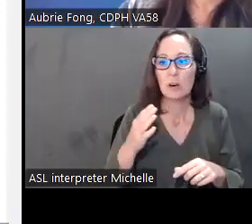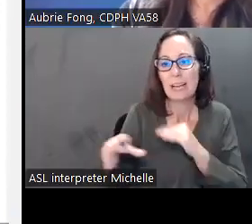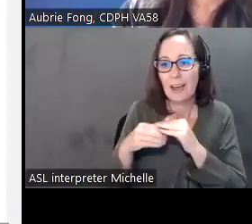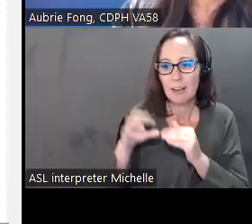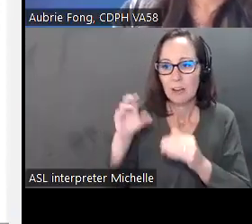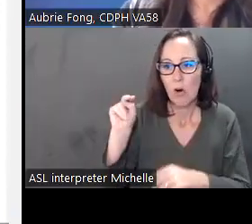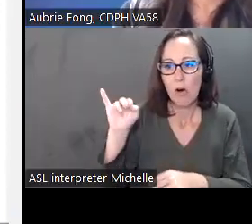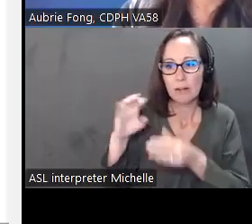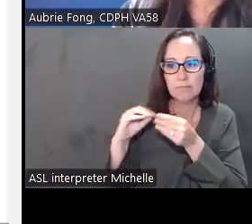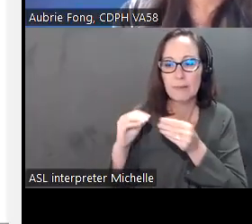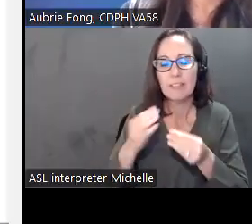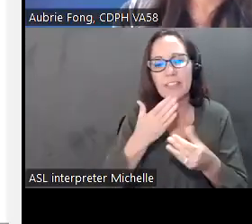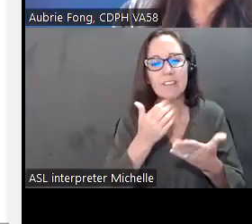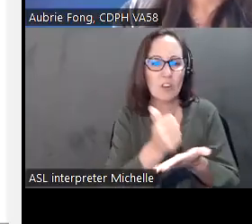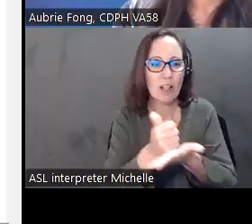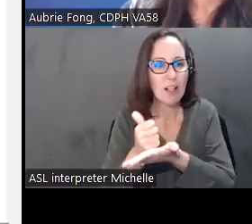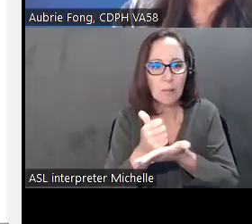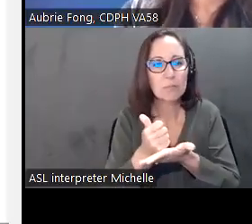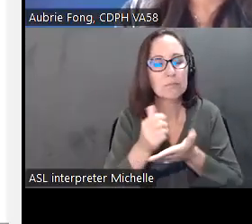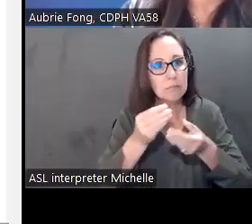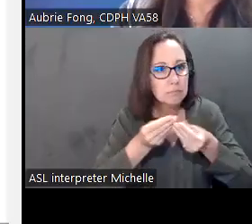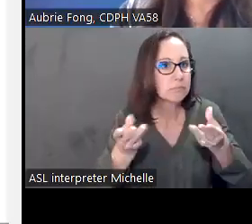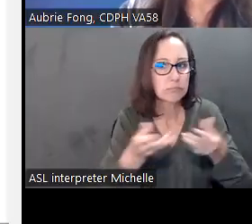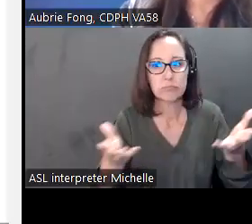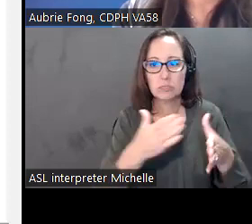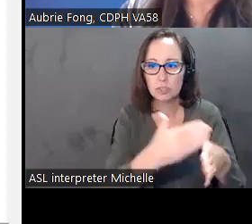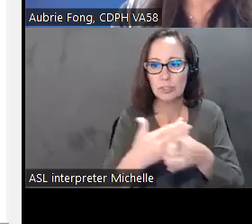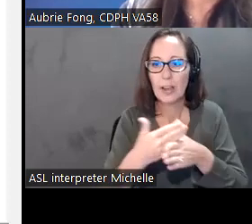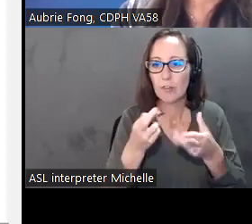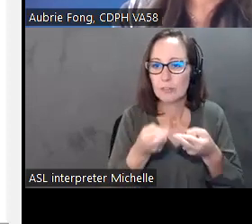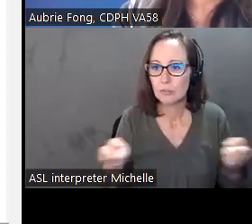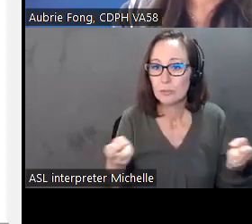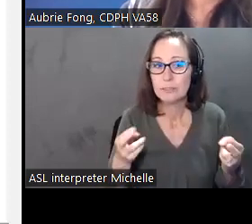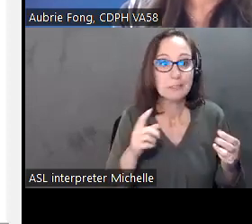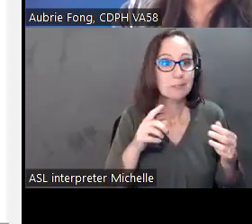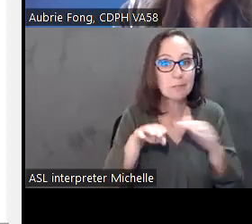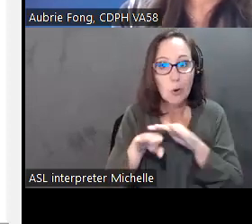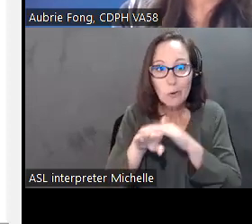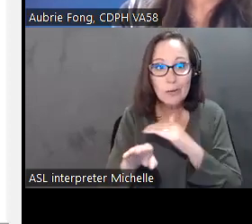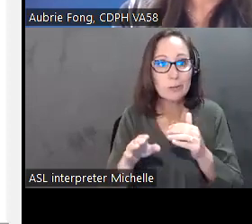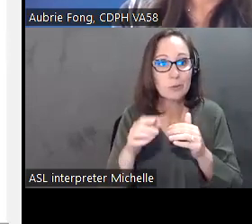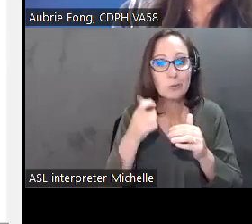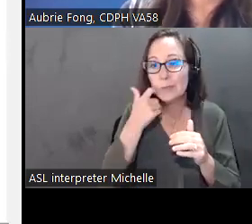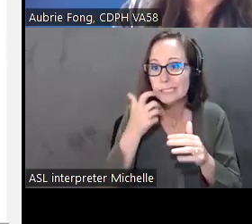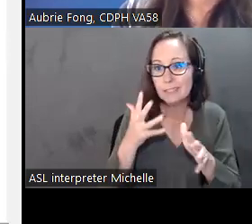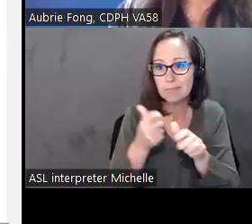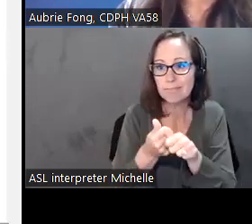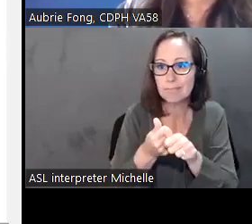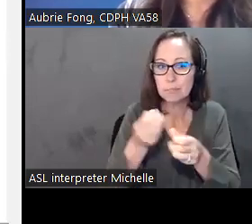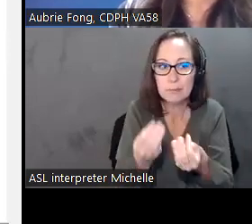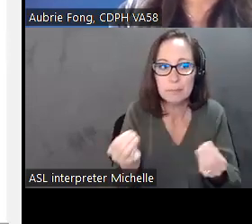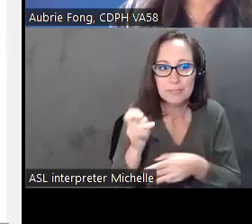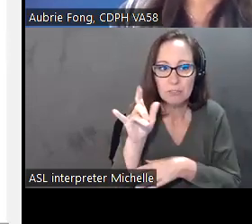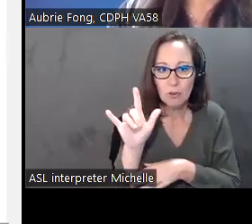in sharing these resources and going to these resources to find the latest outreach and education material available.